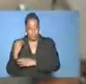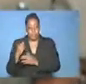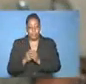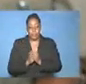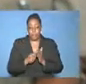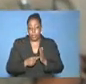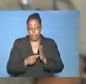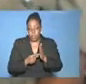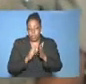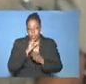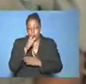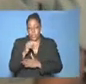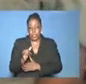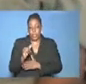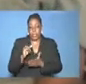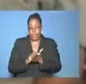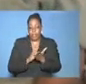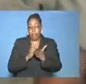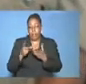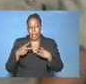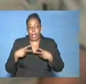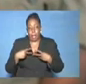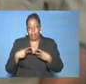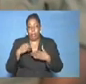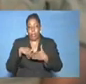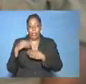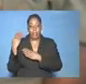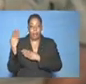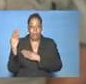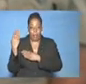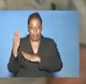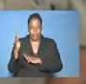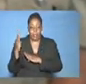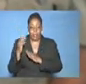demonstrates the confidence that the developer has in the Bahamas.